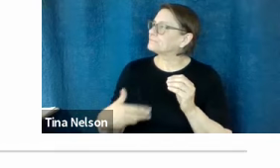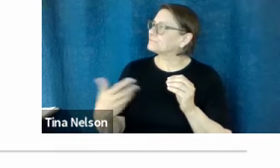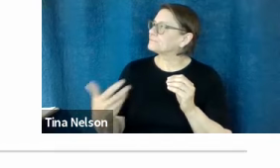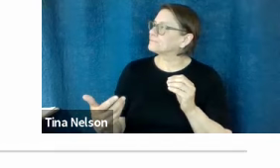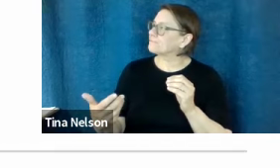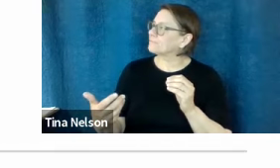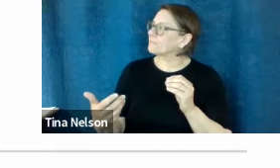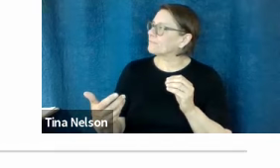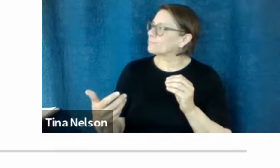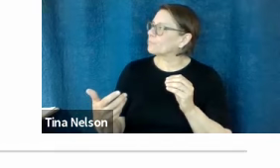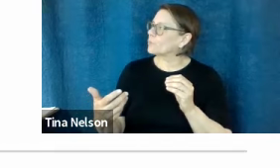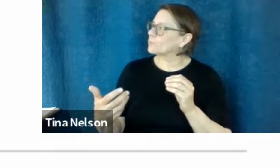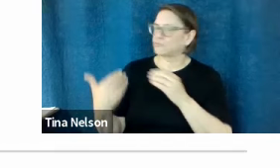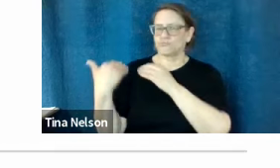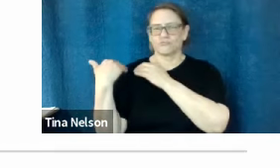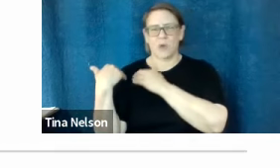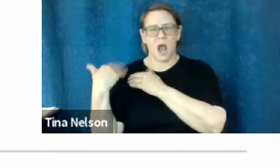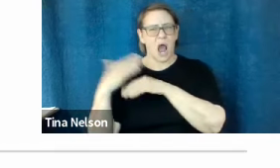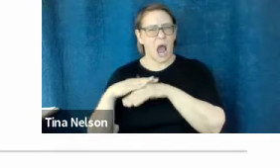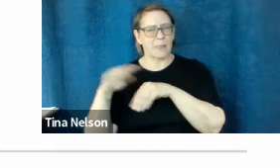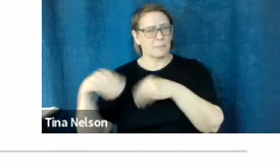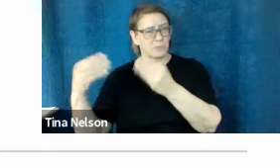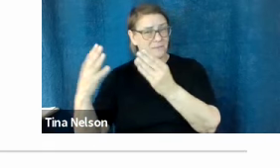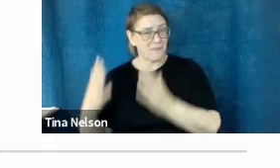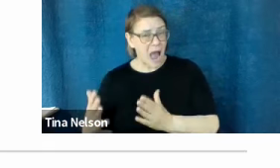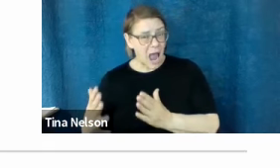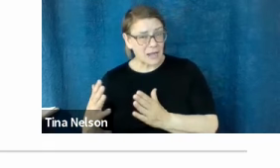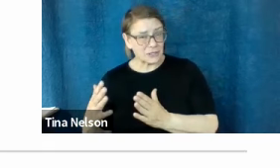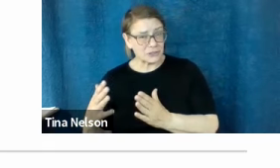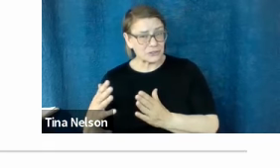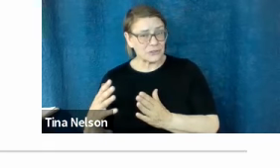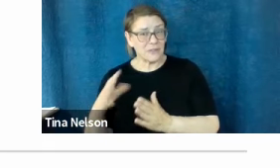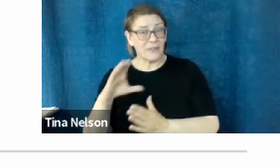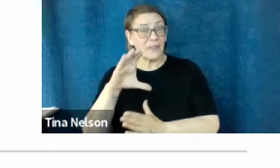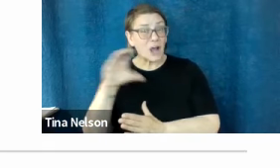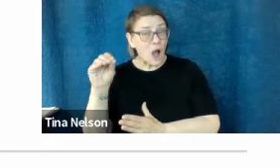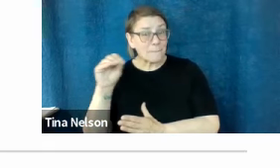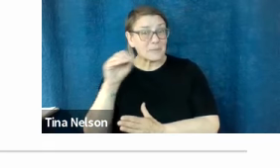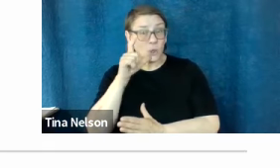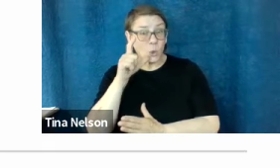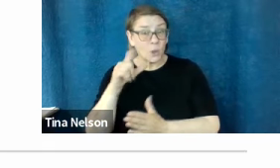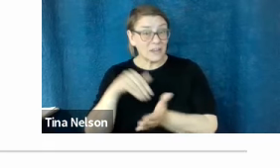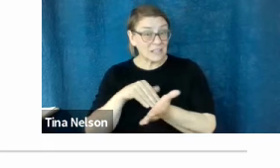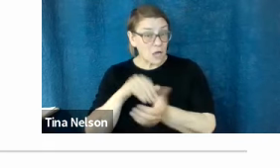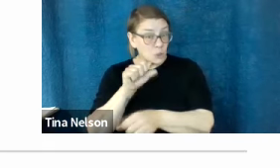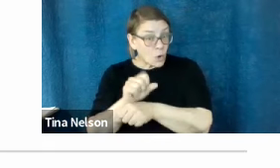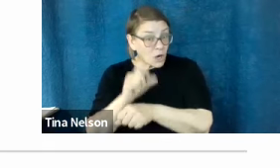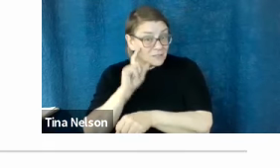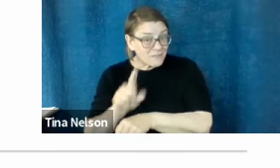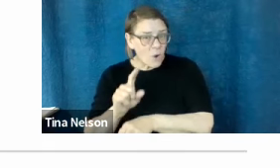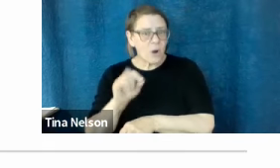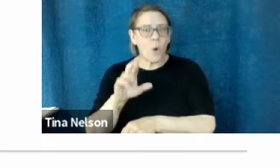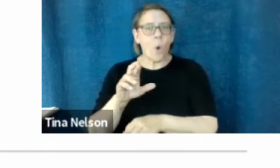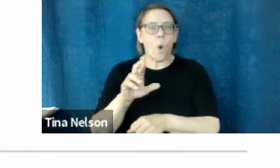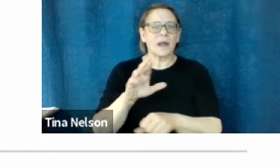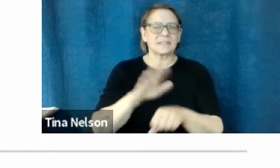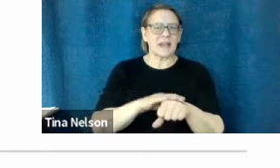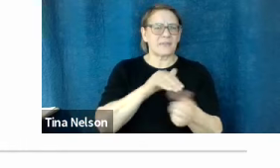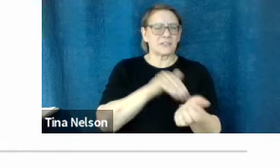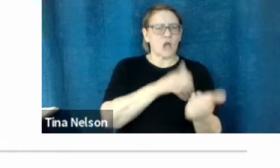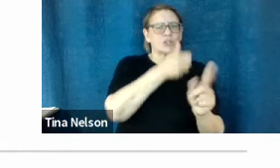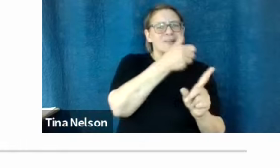that more on the provider, like the, the, the company that that provider works for, or that more on the provider themselves, the